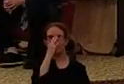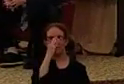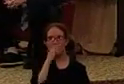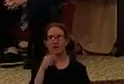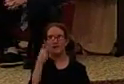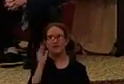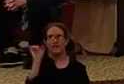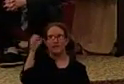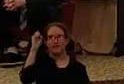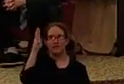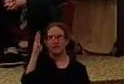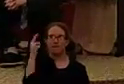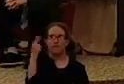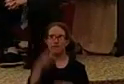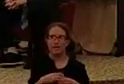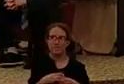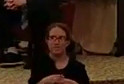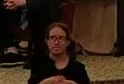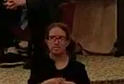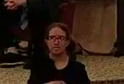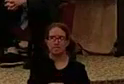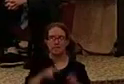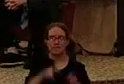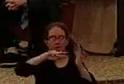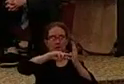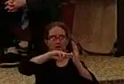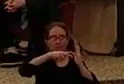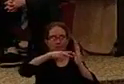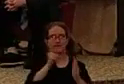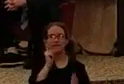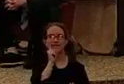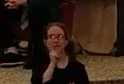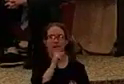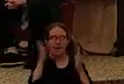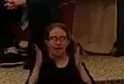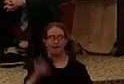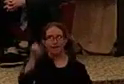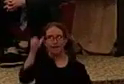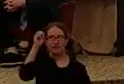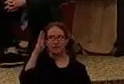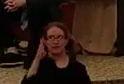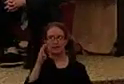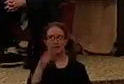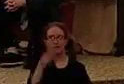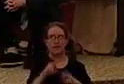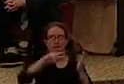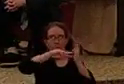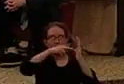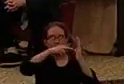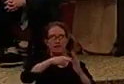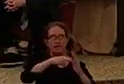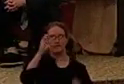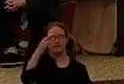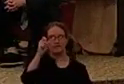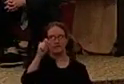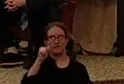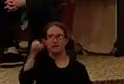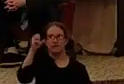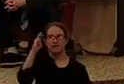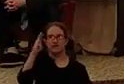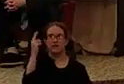You see, Jacob's name meant liar. Jacob's name meant cheat.